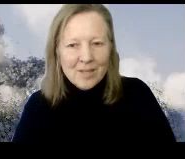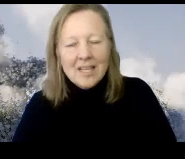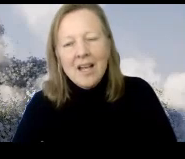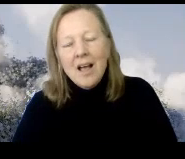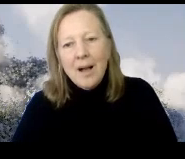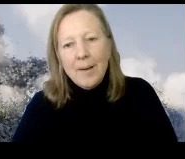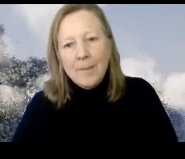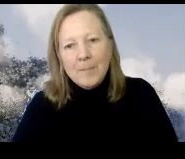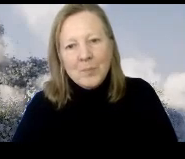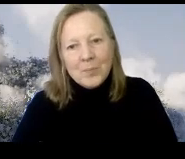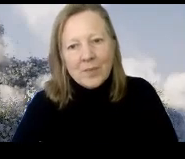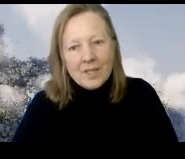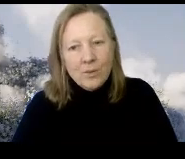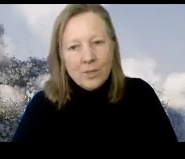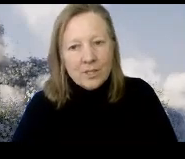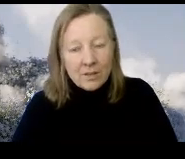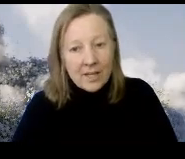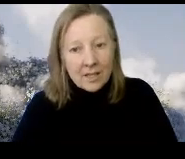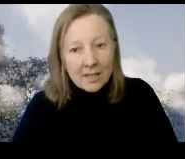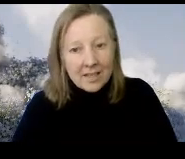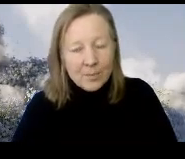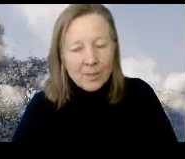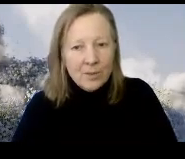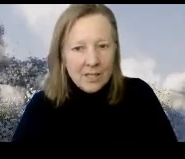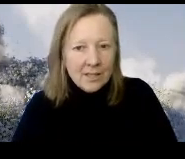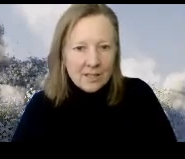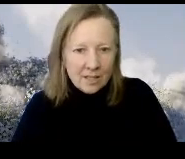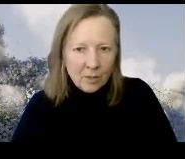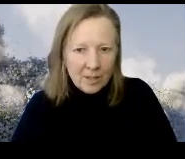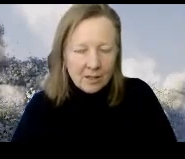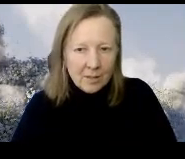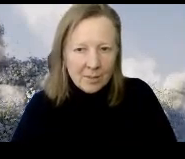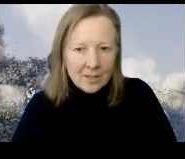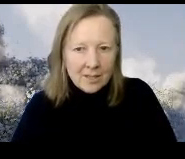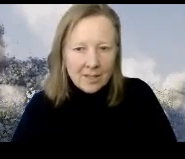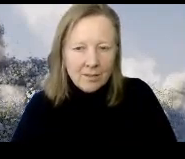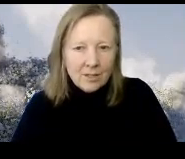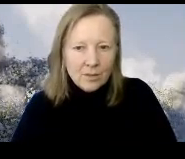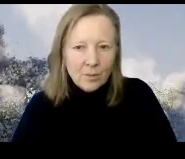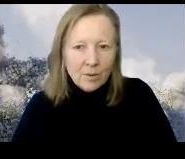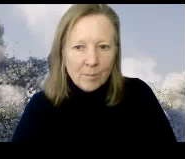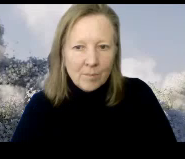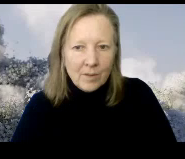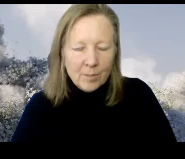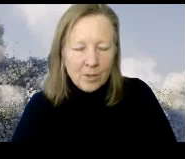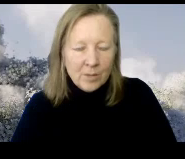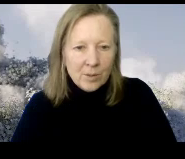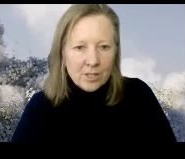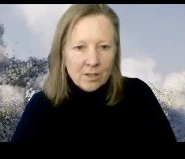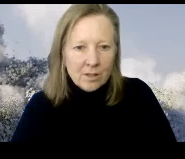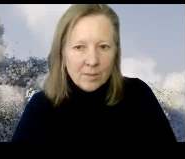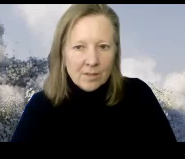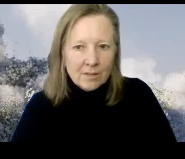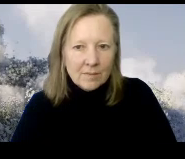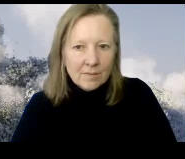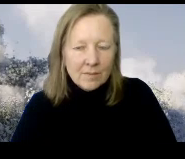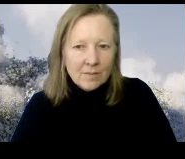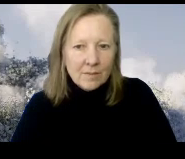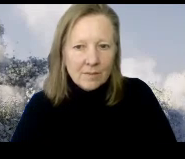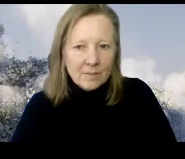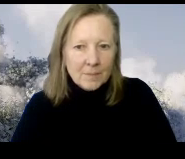probably fine. You can start that class, but you need the CLB document and you need your immigration